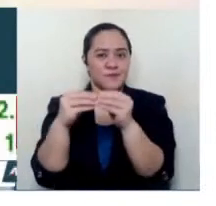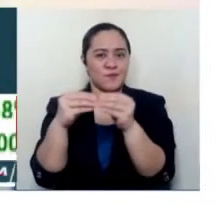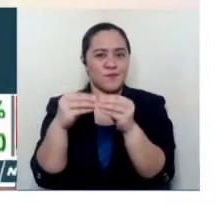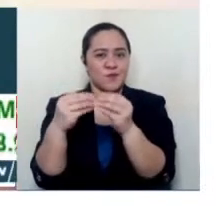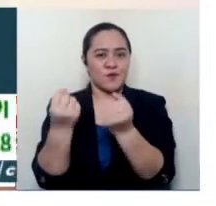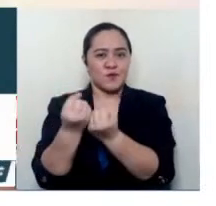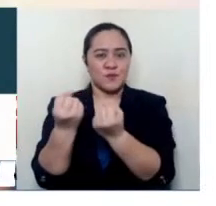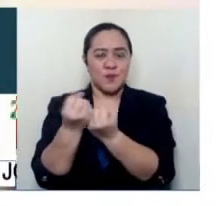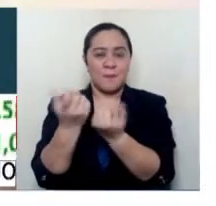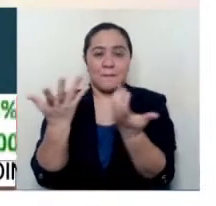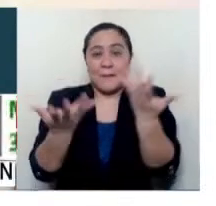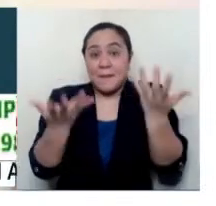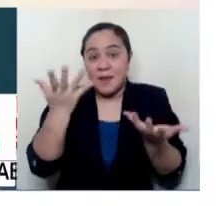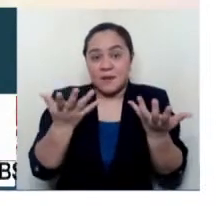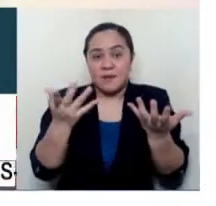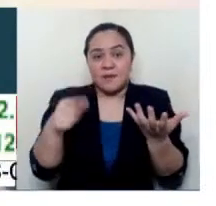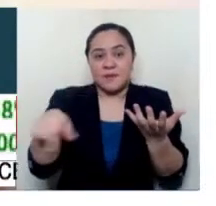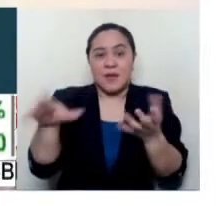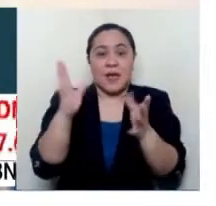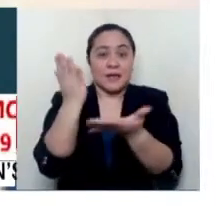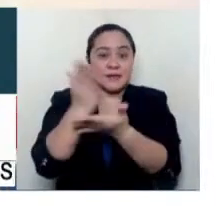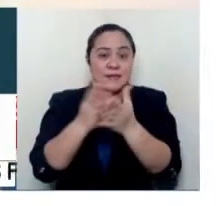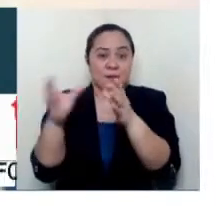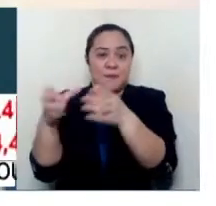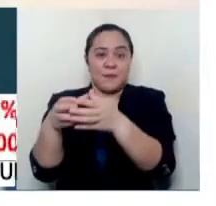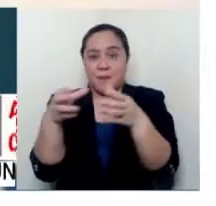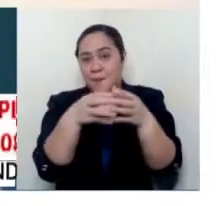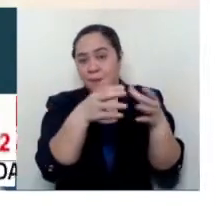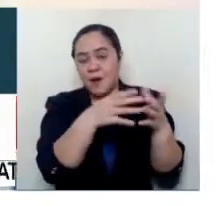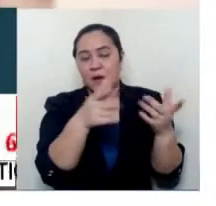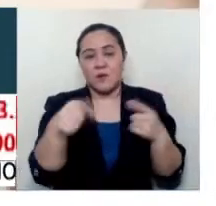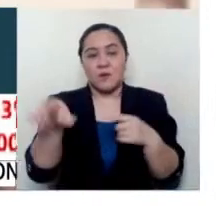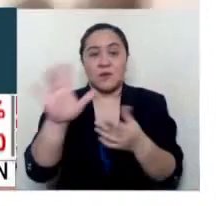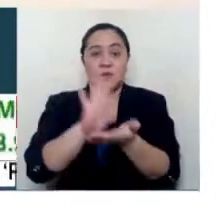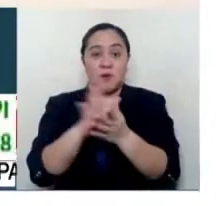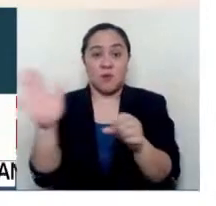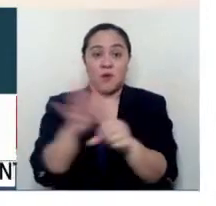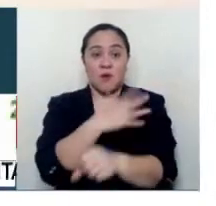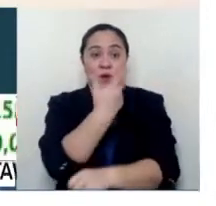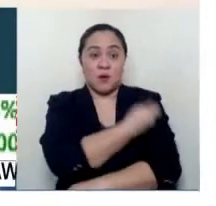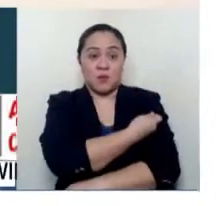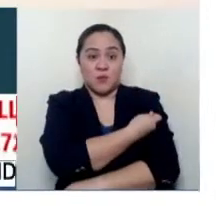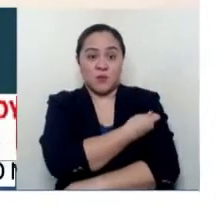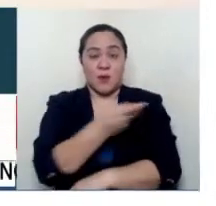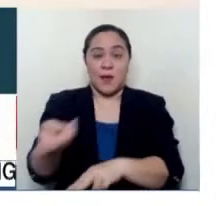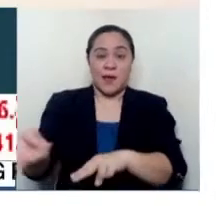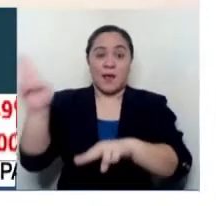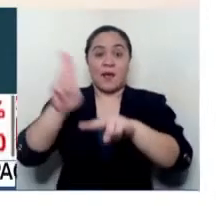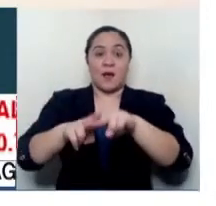this particular once you get yourselves vaccinated, ganito na ang ating